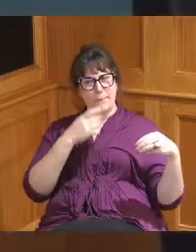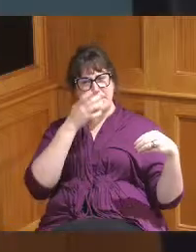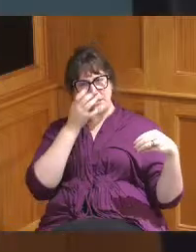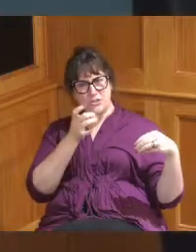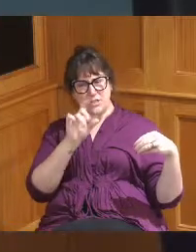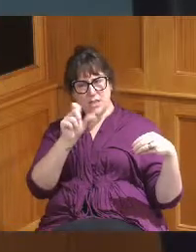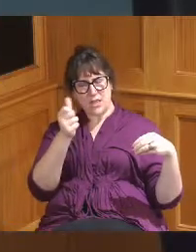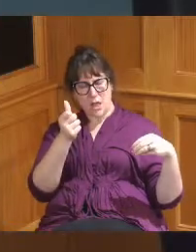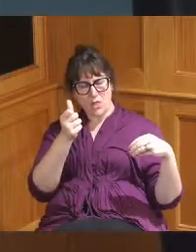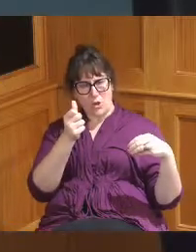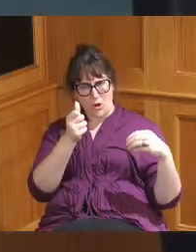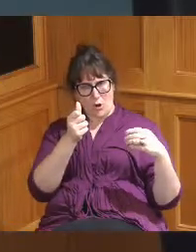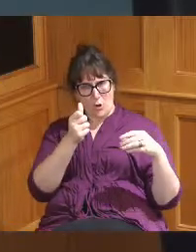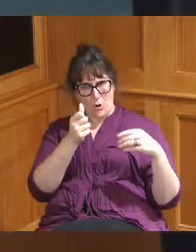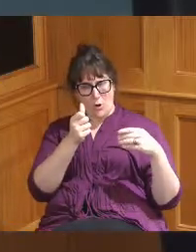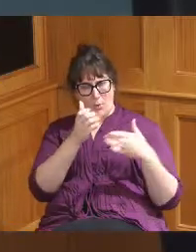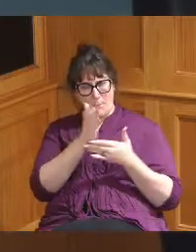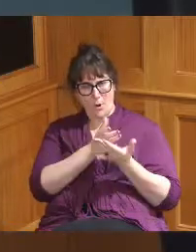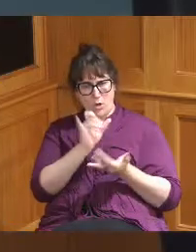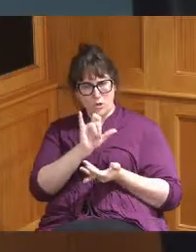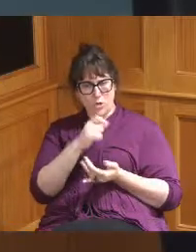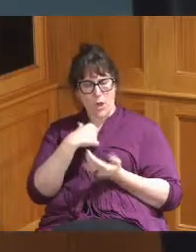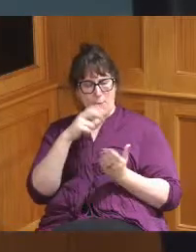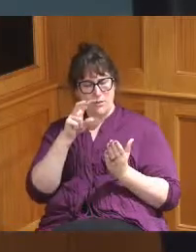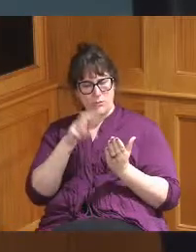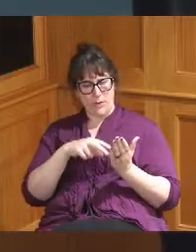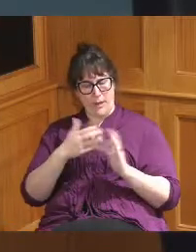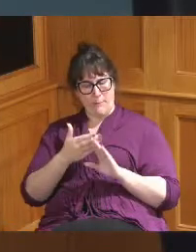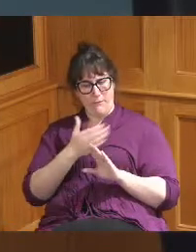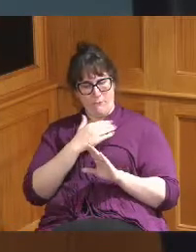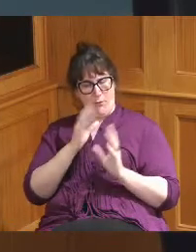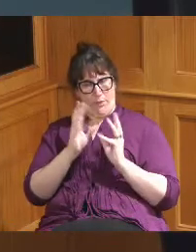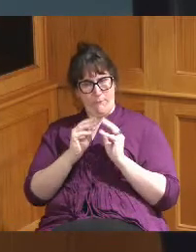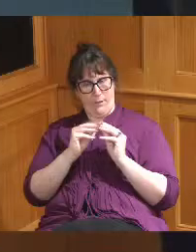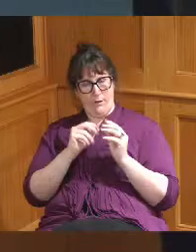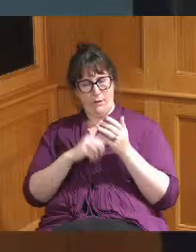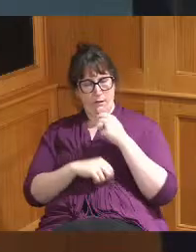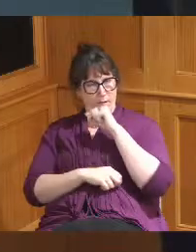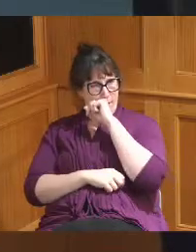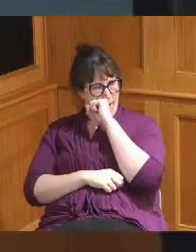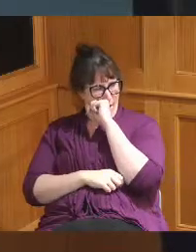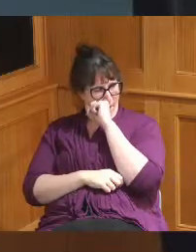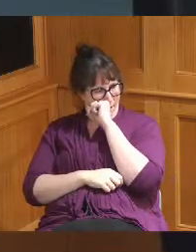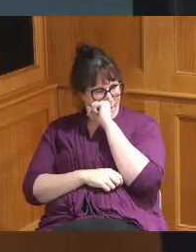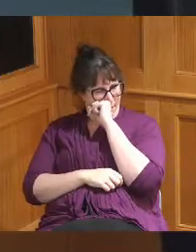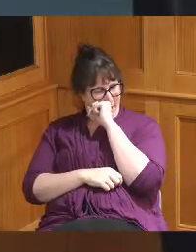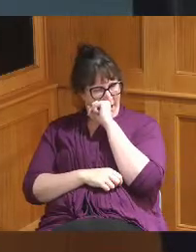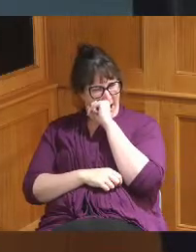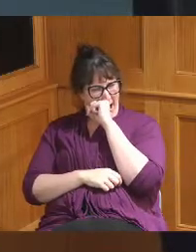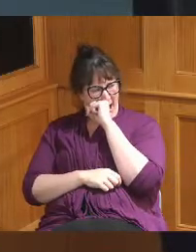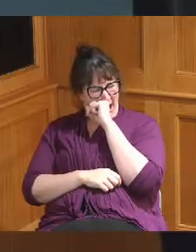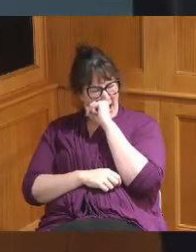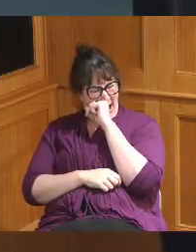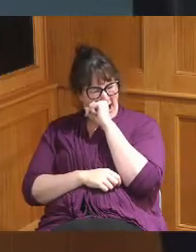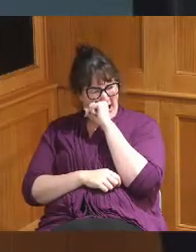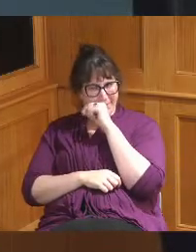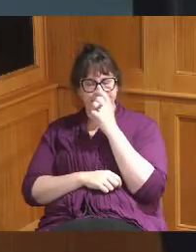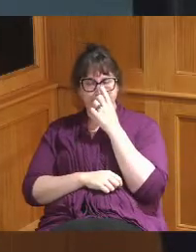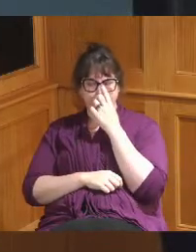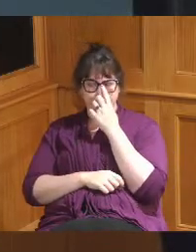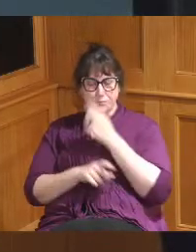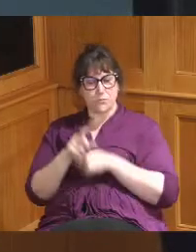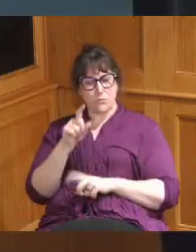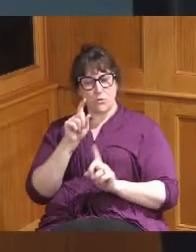other piece. I was reading this before the meeting. So you are calculating